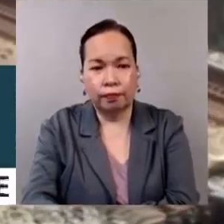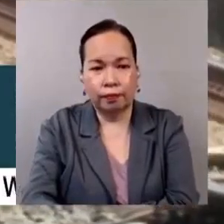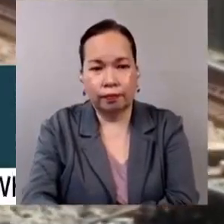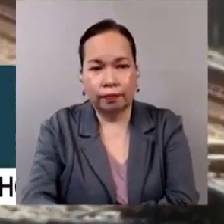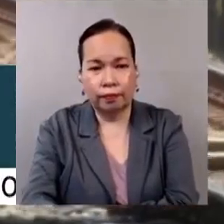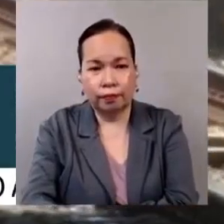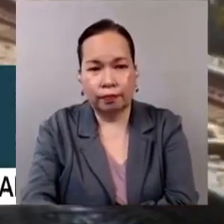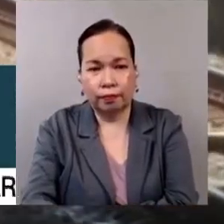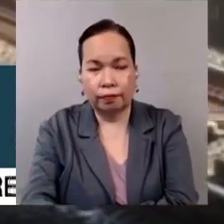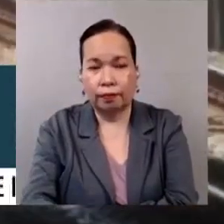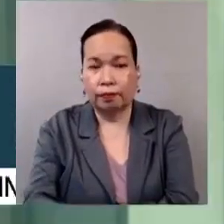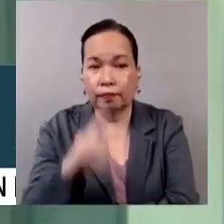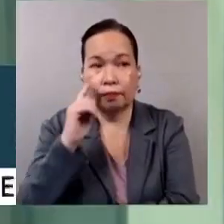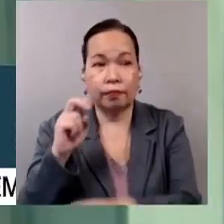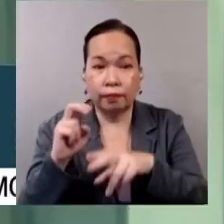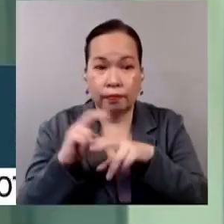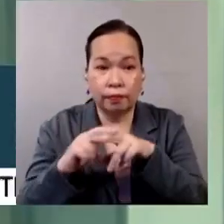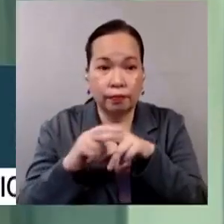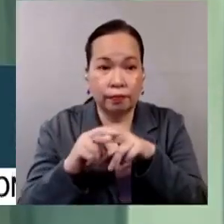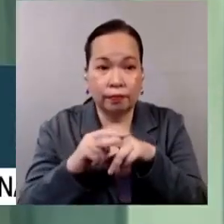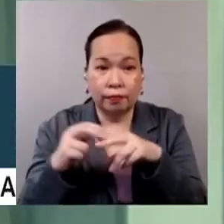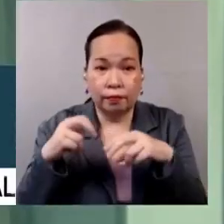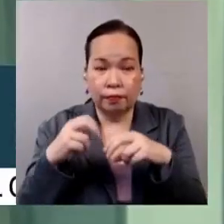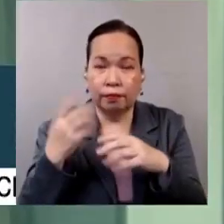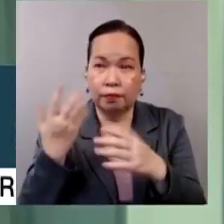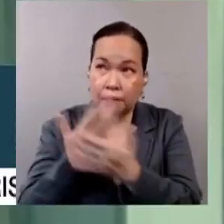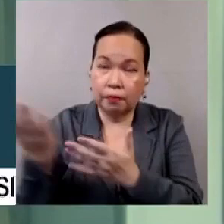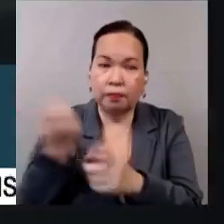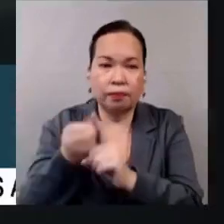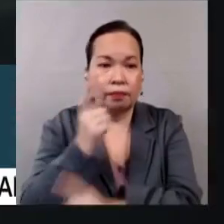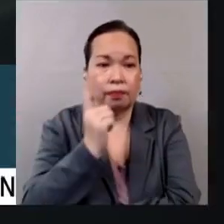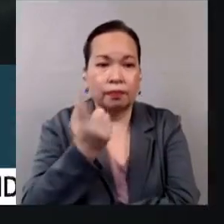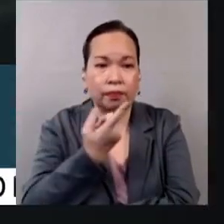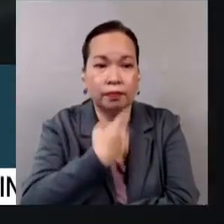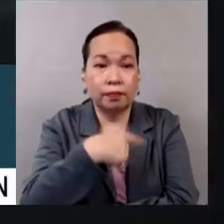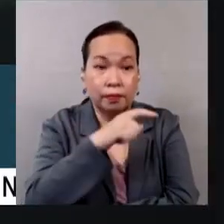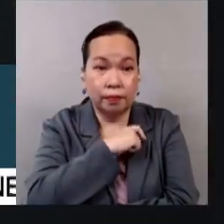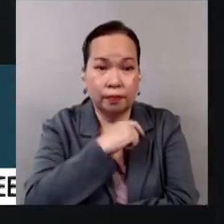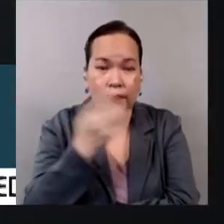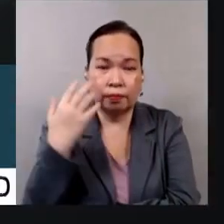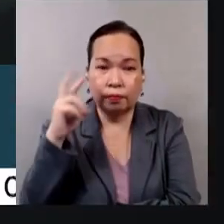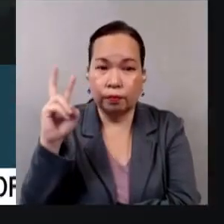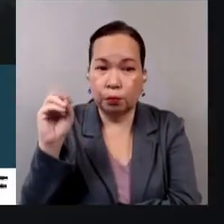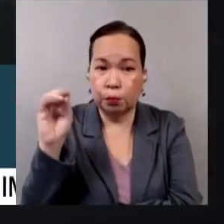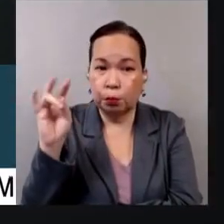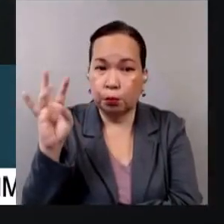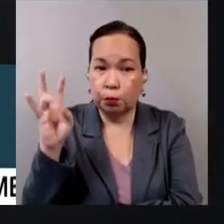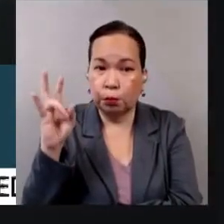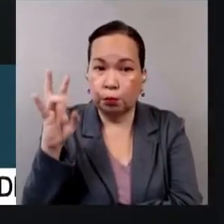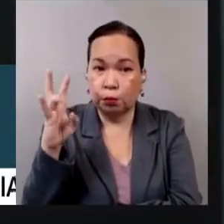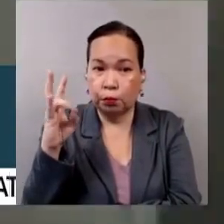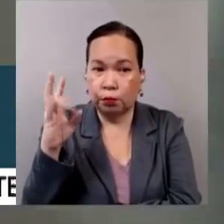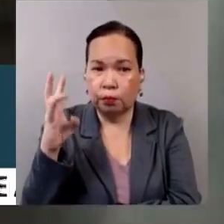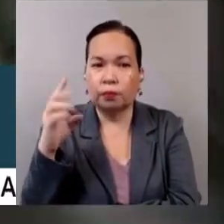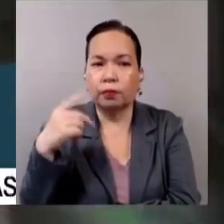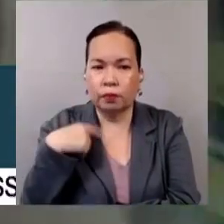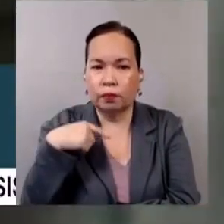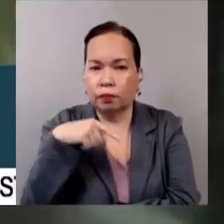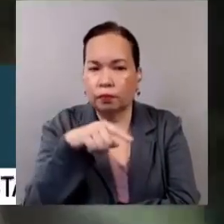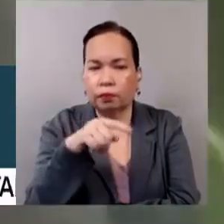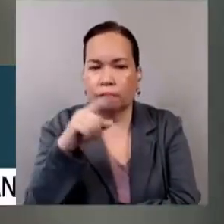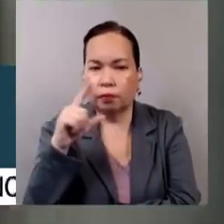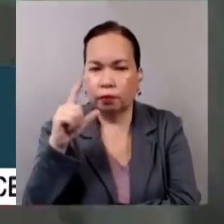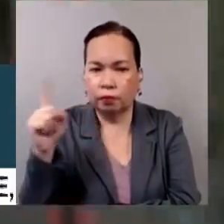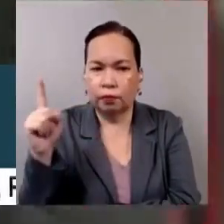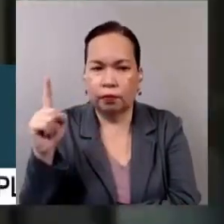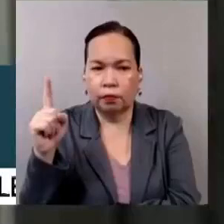One of the train sets purchased from Spain in 2017 has started running on the revenue line on Thursday on Metro